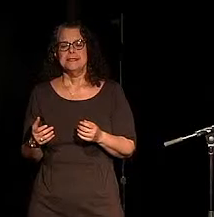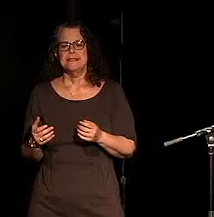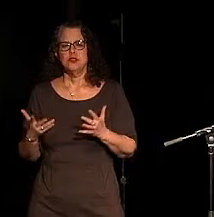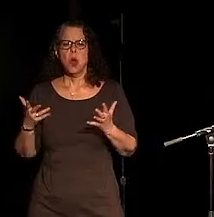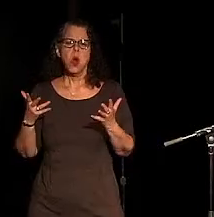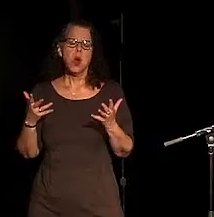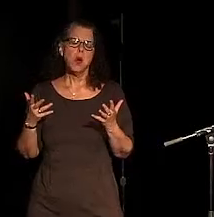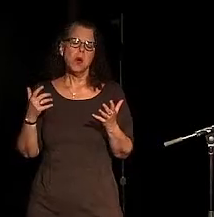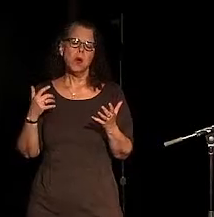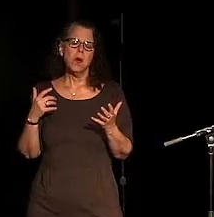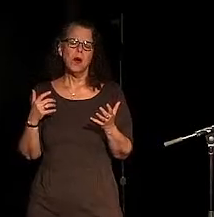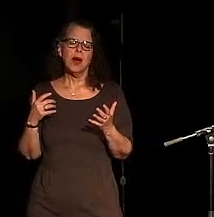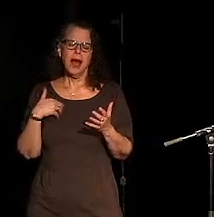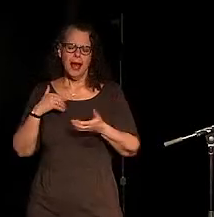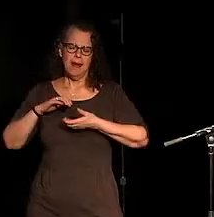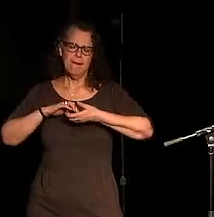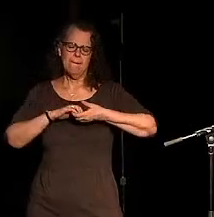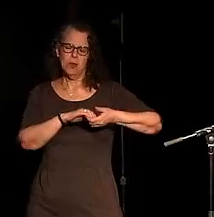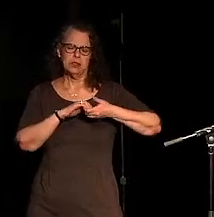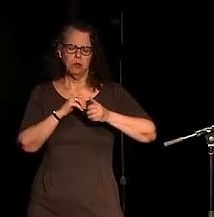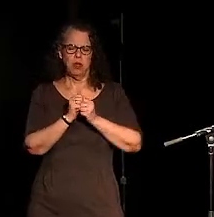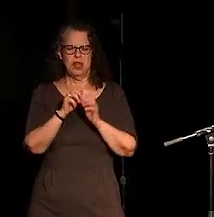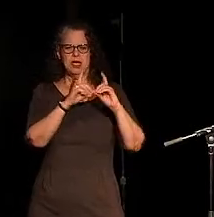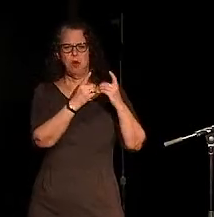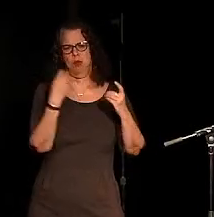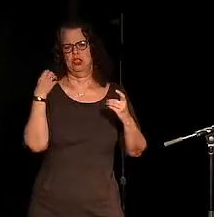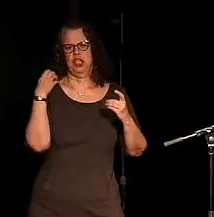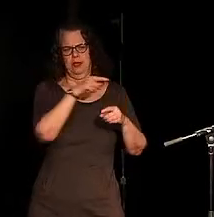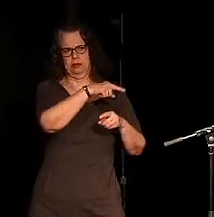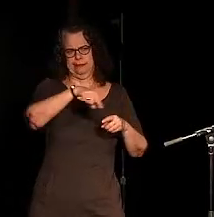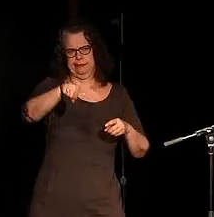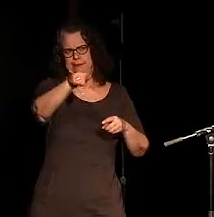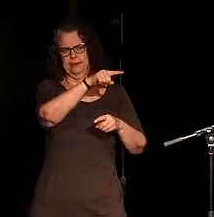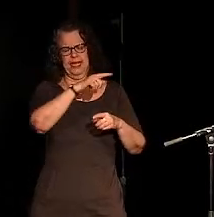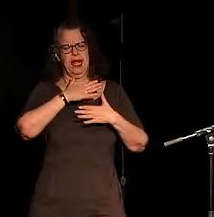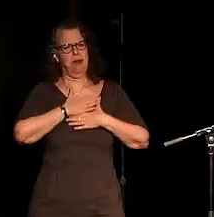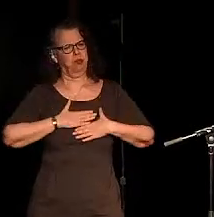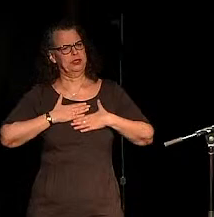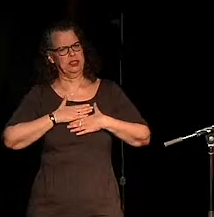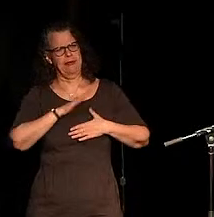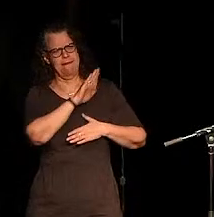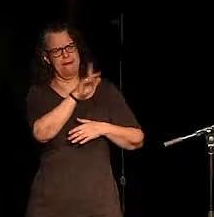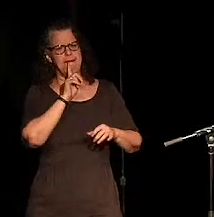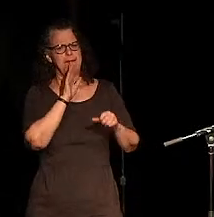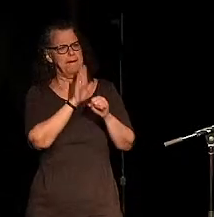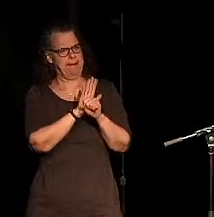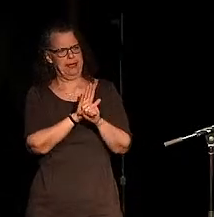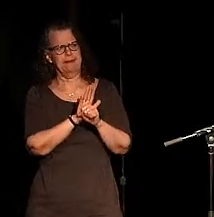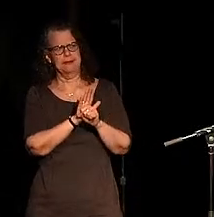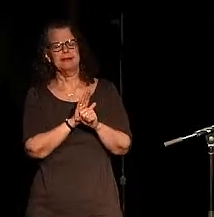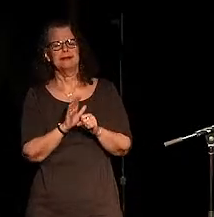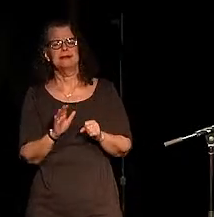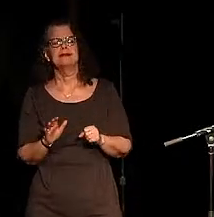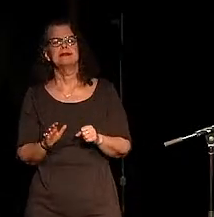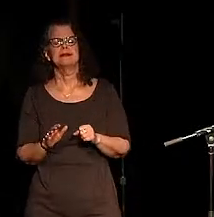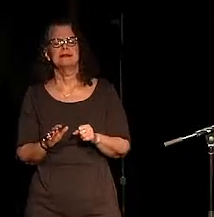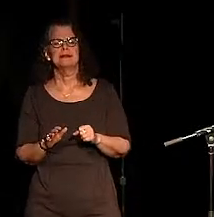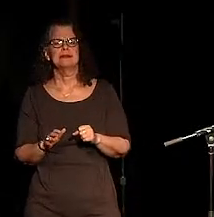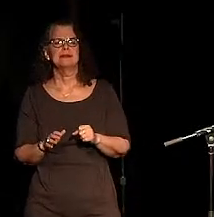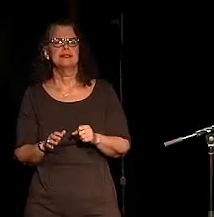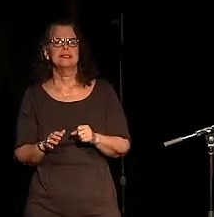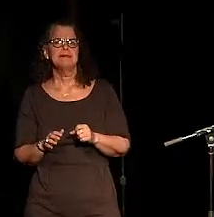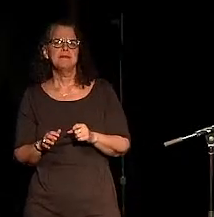say it's in partnership with the chairs, and I'm very appreciative to their commitment to this. You know, there are